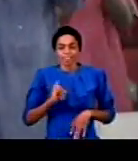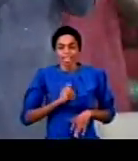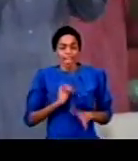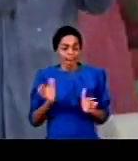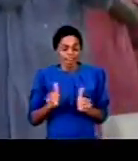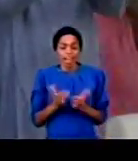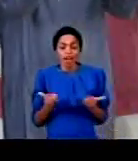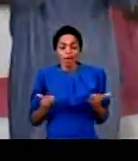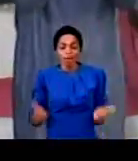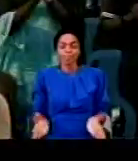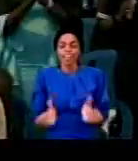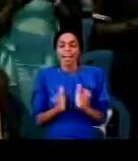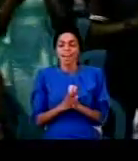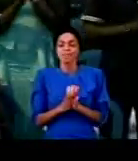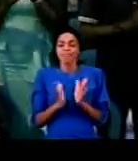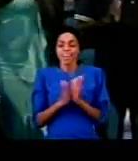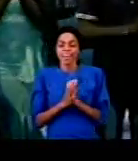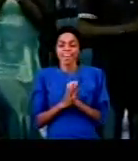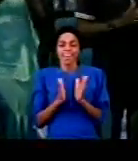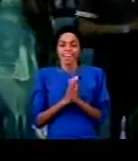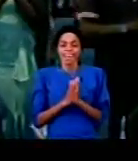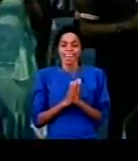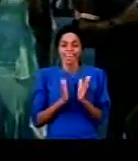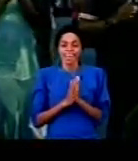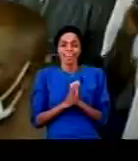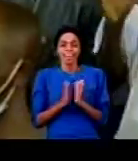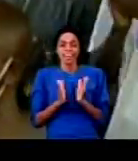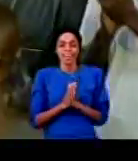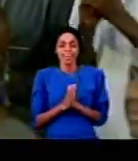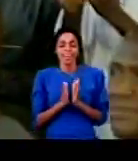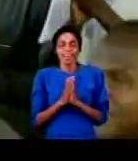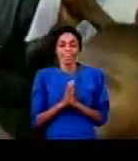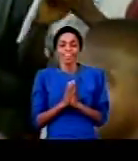Offering here tonight, and